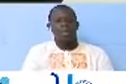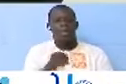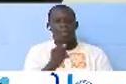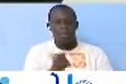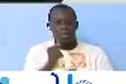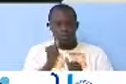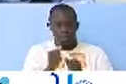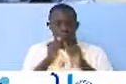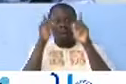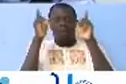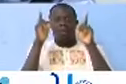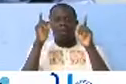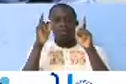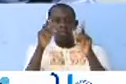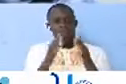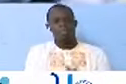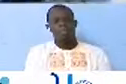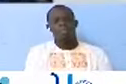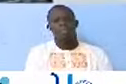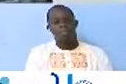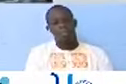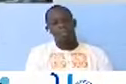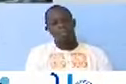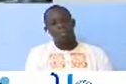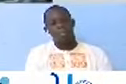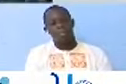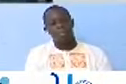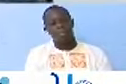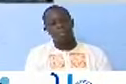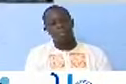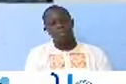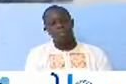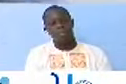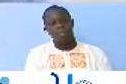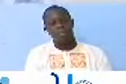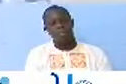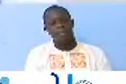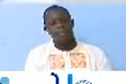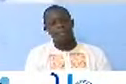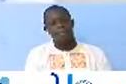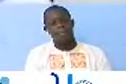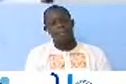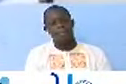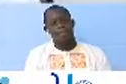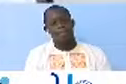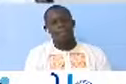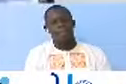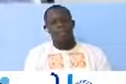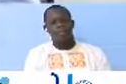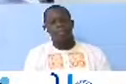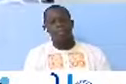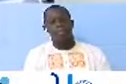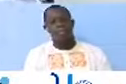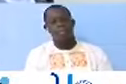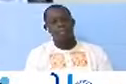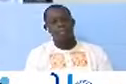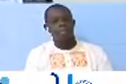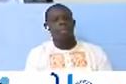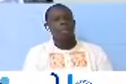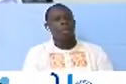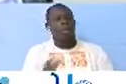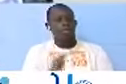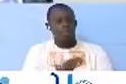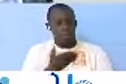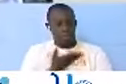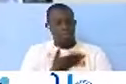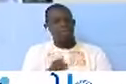I got scared and got up. Na jeen bu ñew ñi maje jafa may mbok badaje. At that time